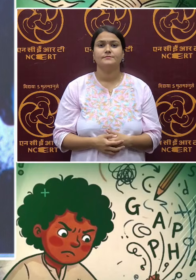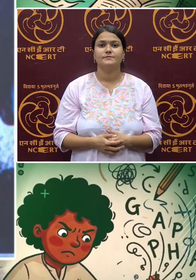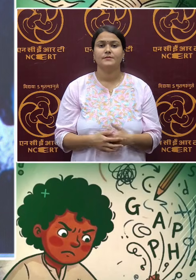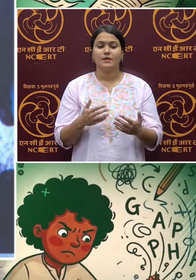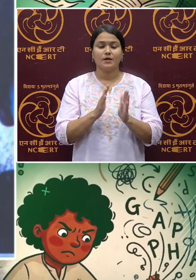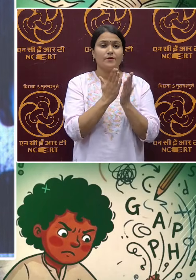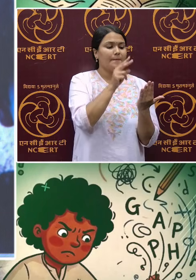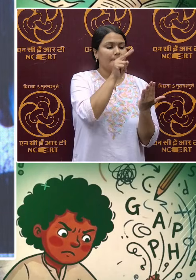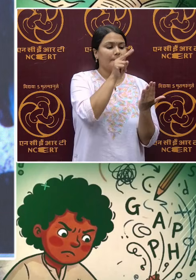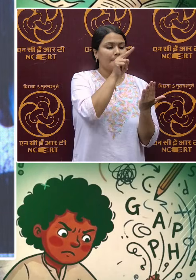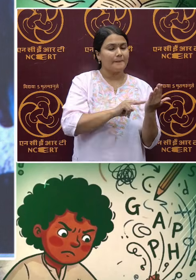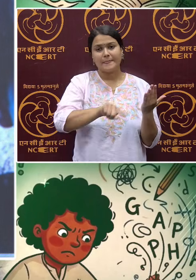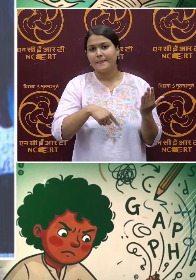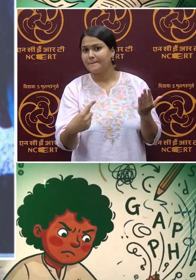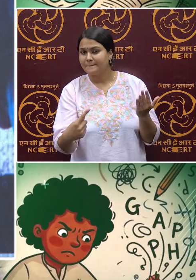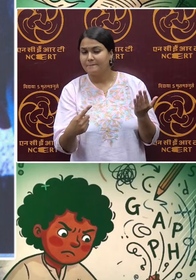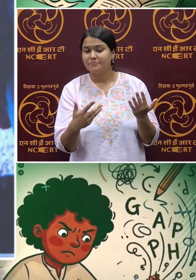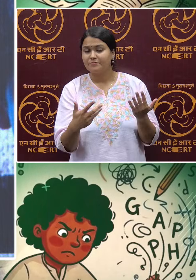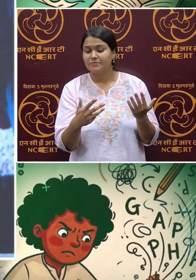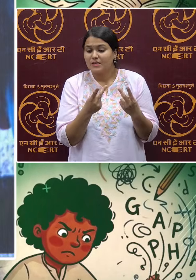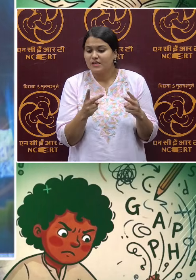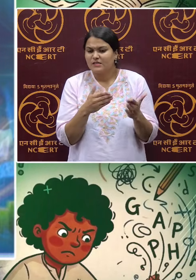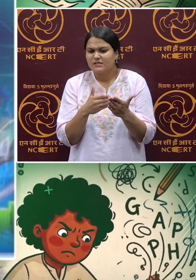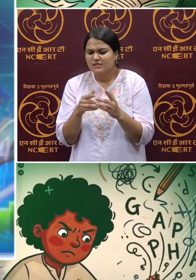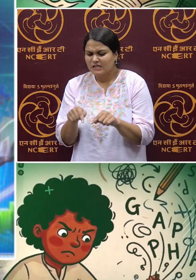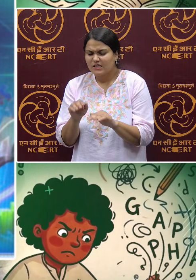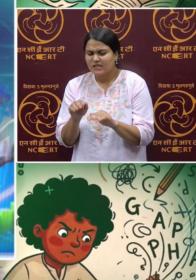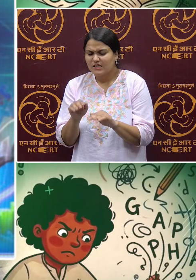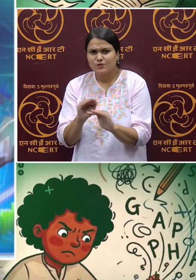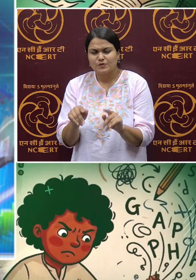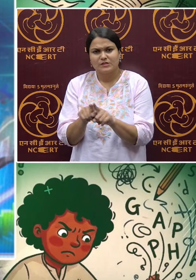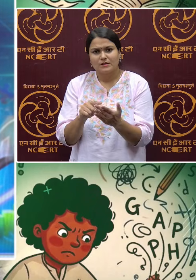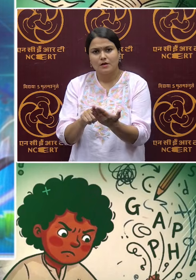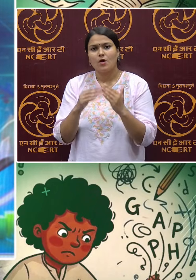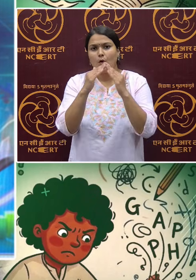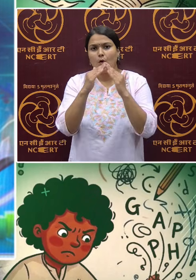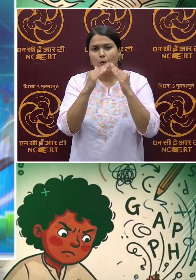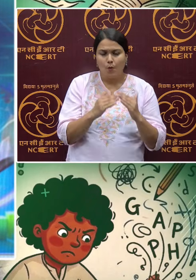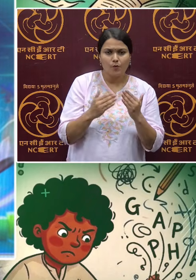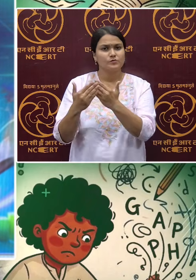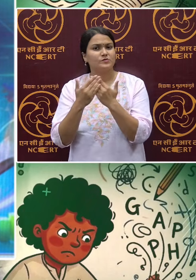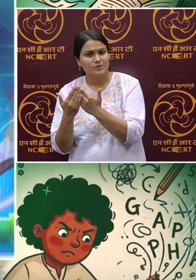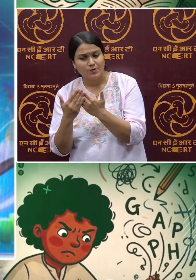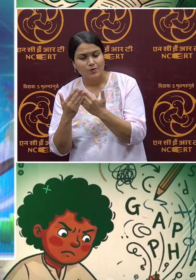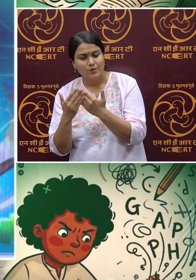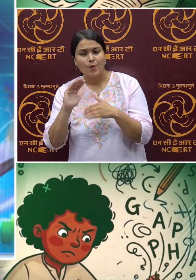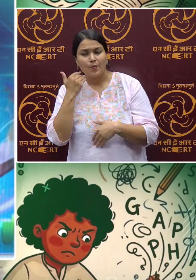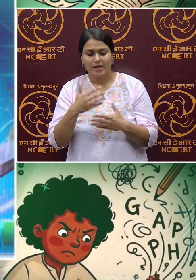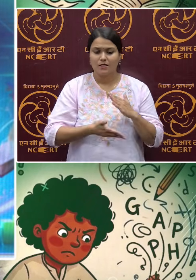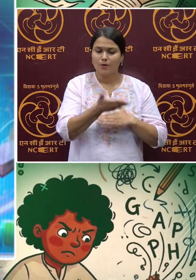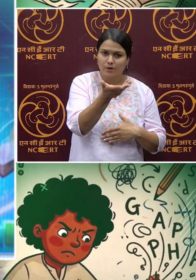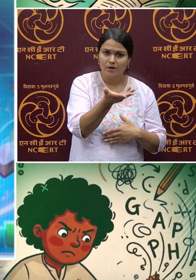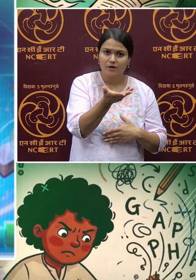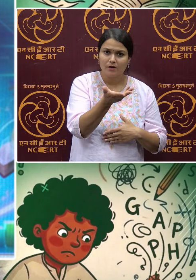a textbook, what are the difficulties that these children are facing at their homes, in their schools, when they are going